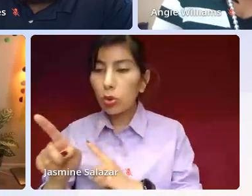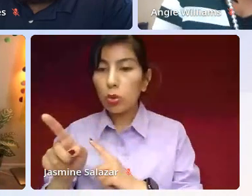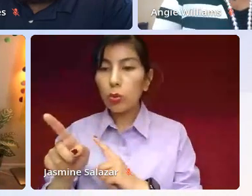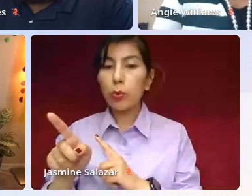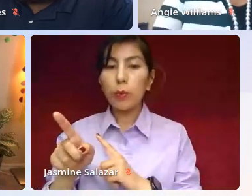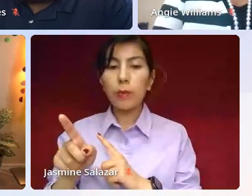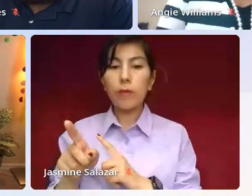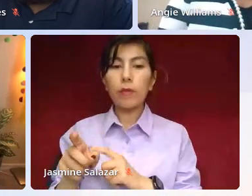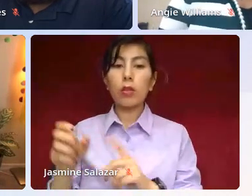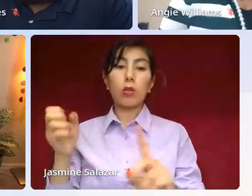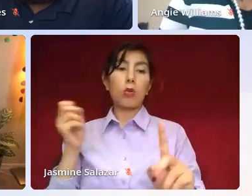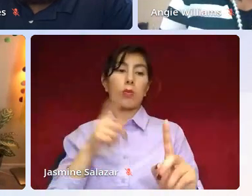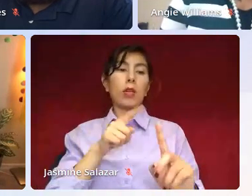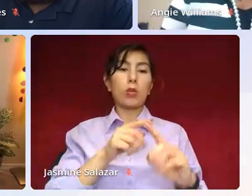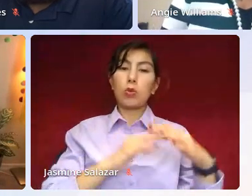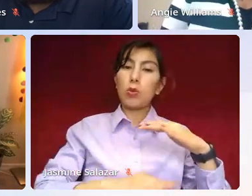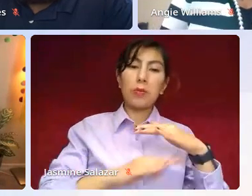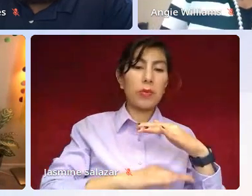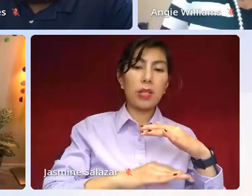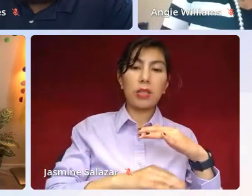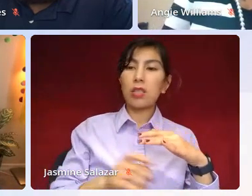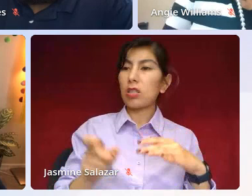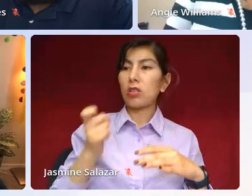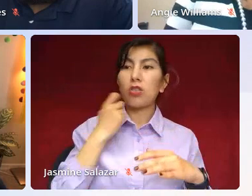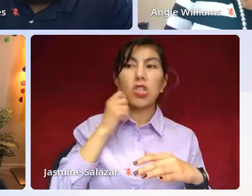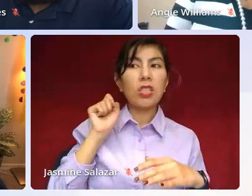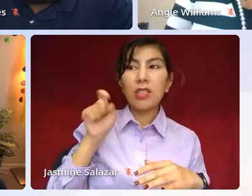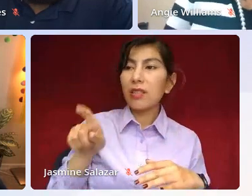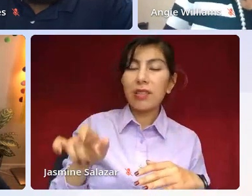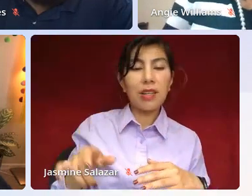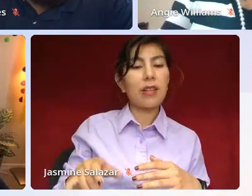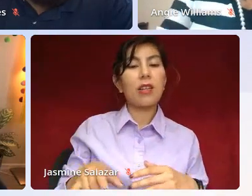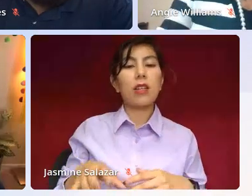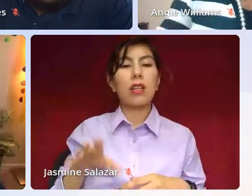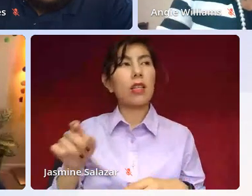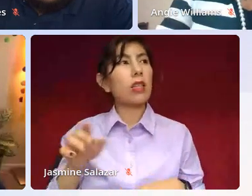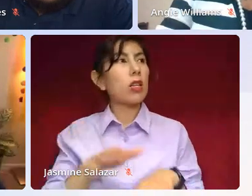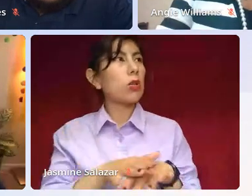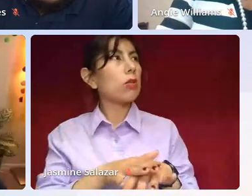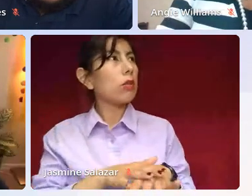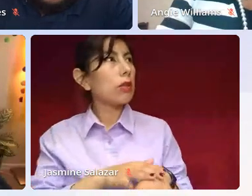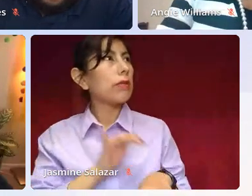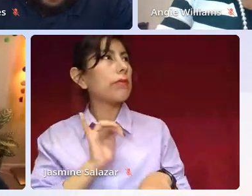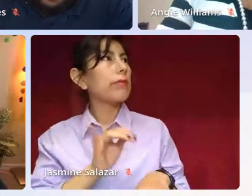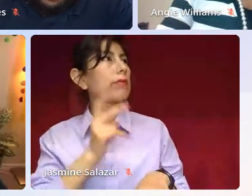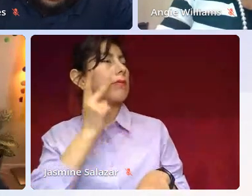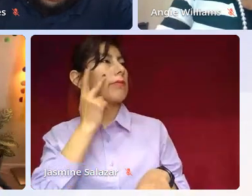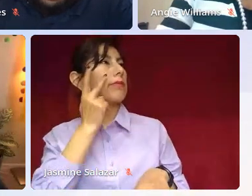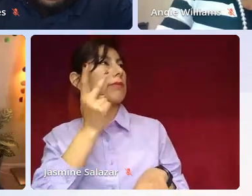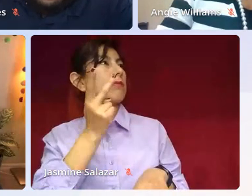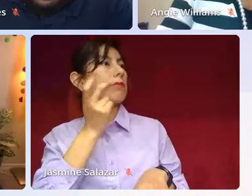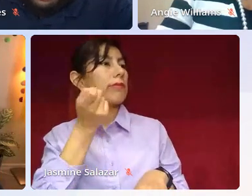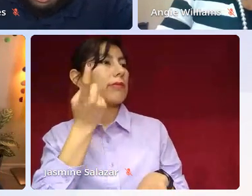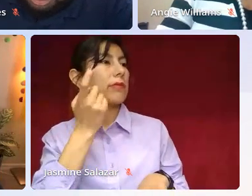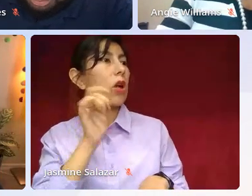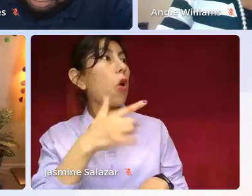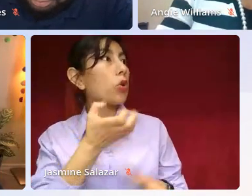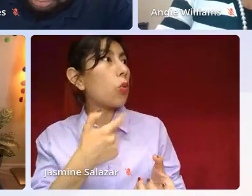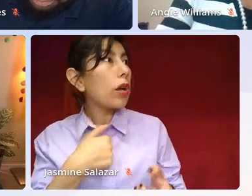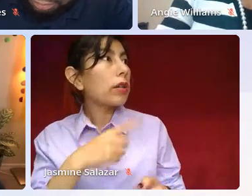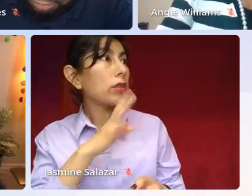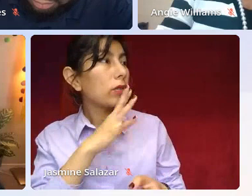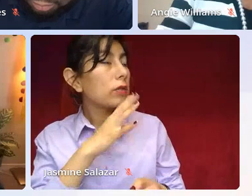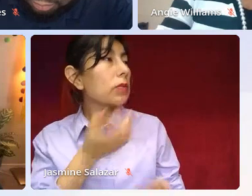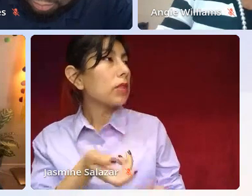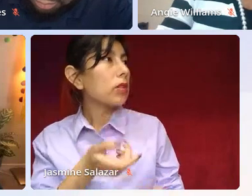like going back to basics and just asking that. And then they slowly started to see, oh, you want us to speak,